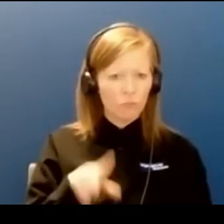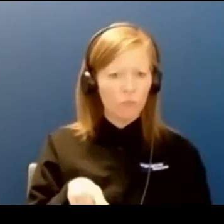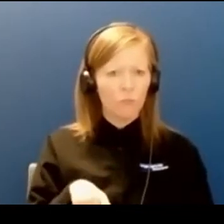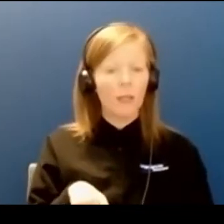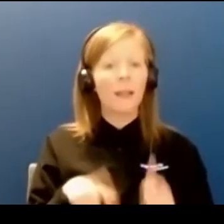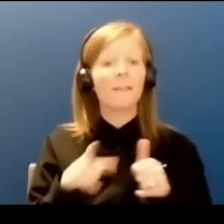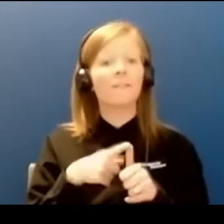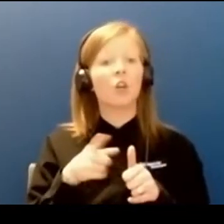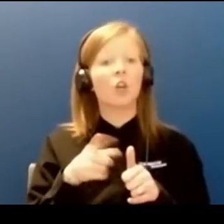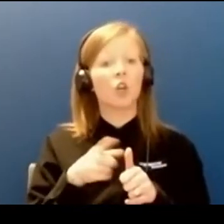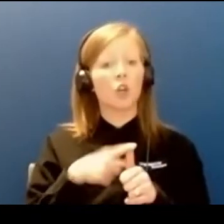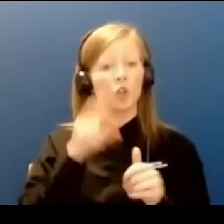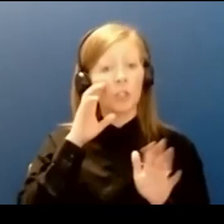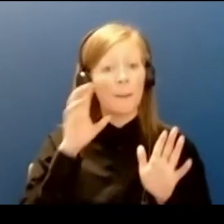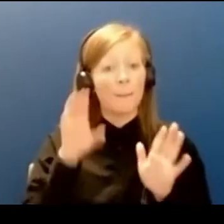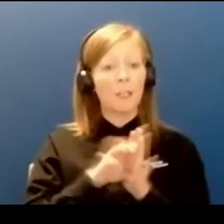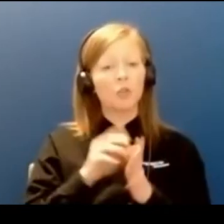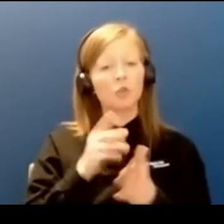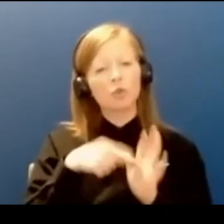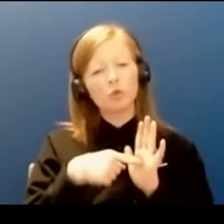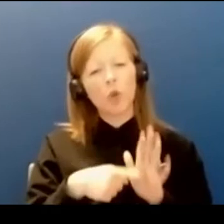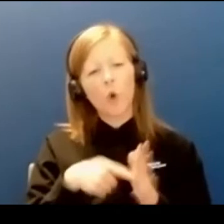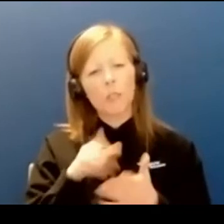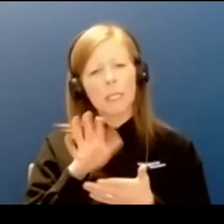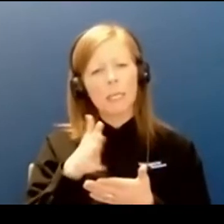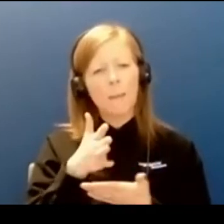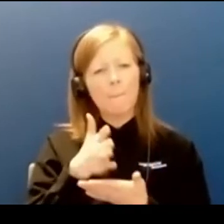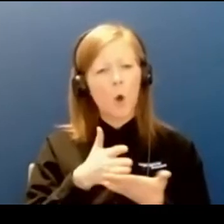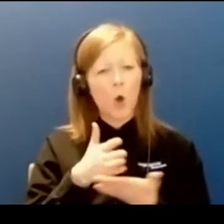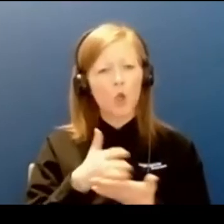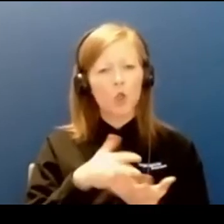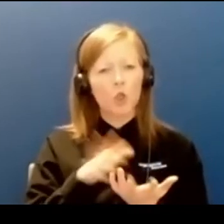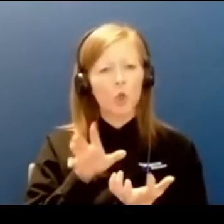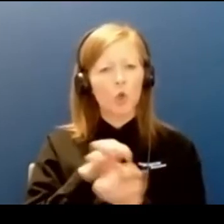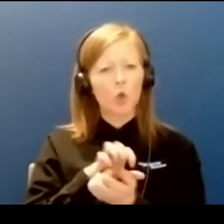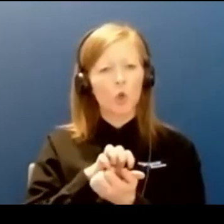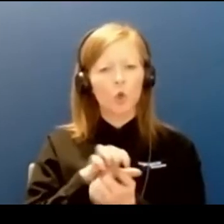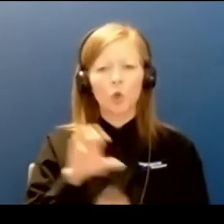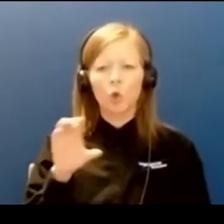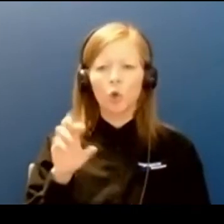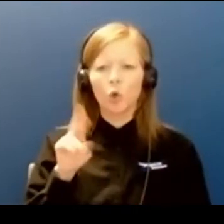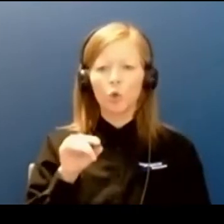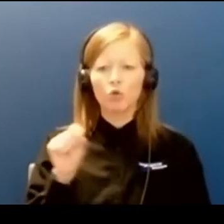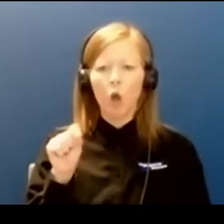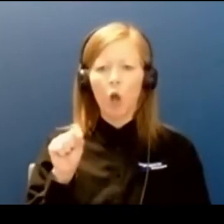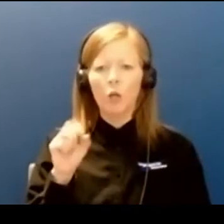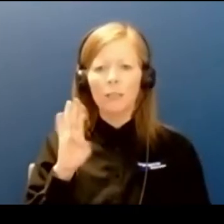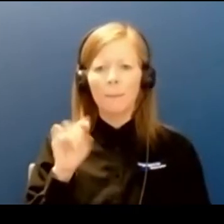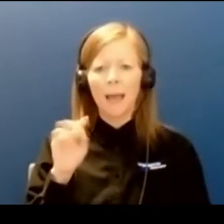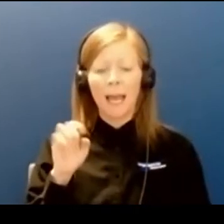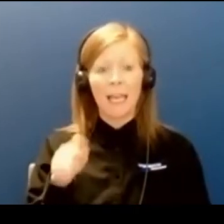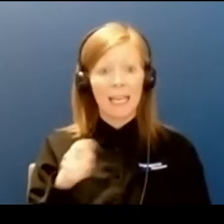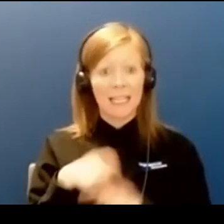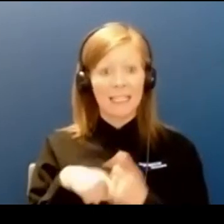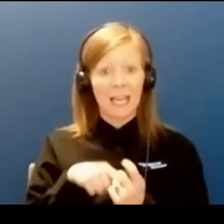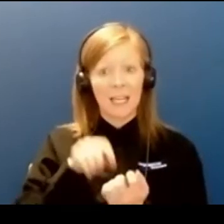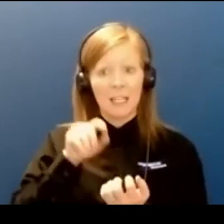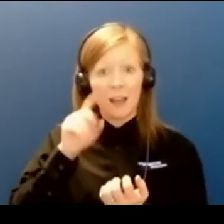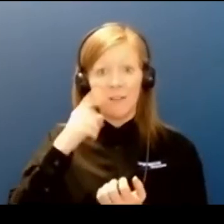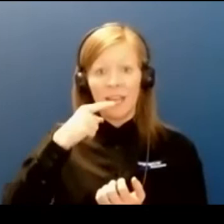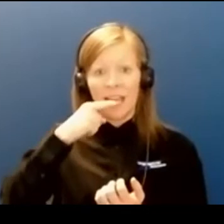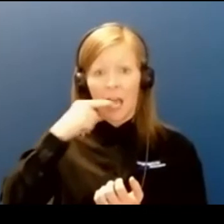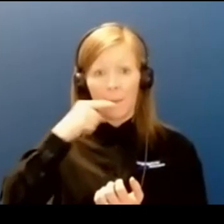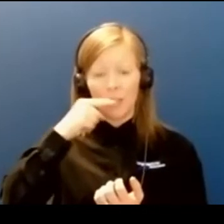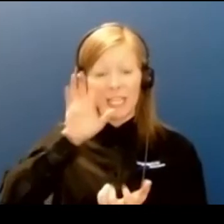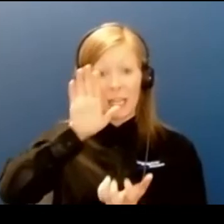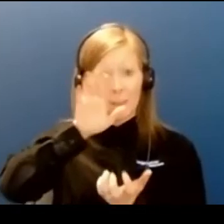very first picture shows a partial cross bite. So when the teeth are actually, instead of biting the upper teeth, biting with the